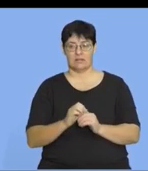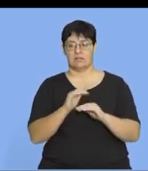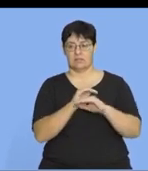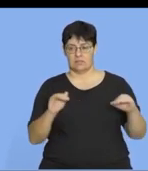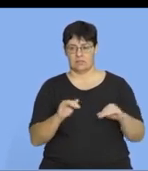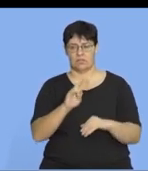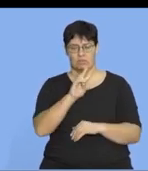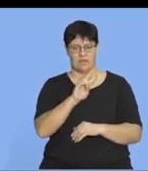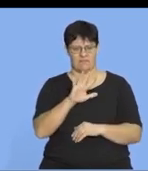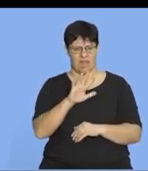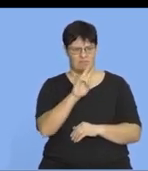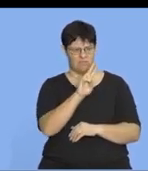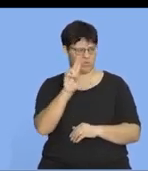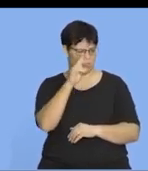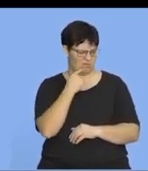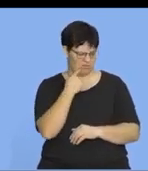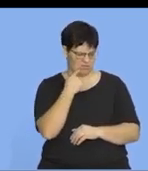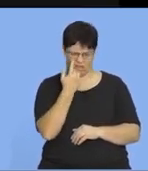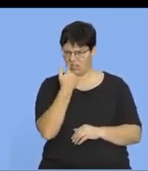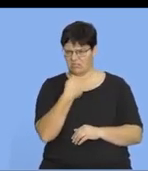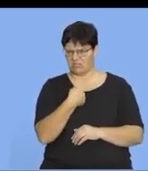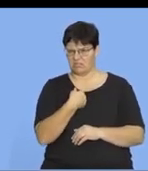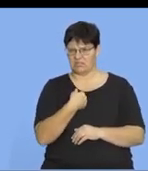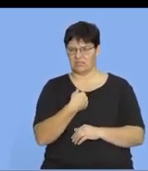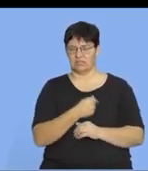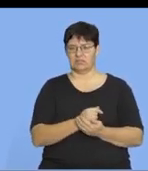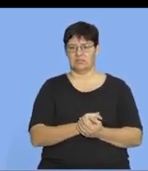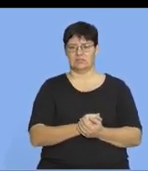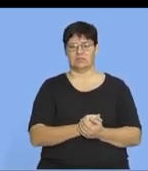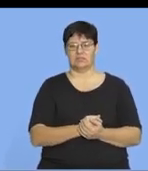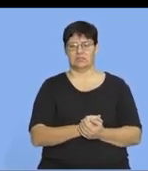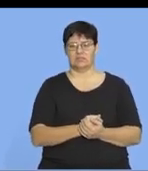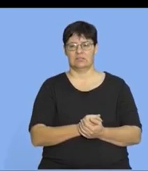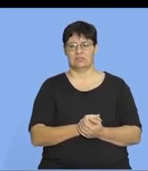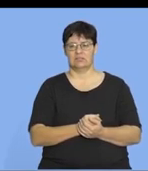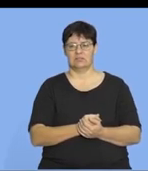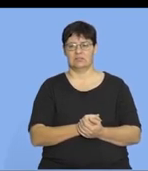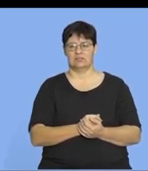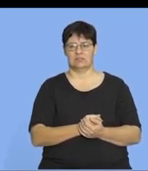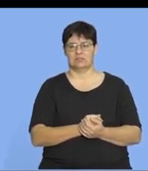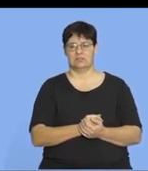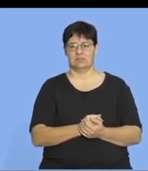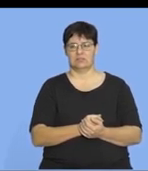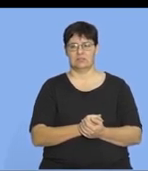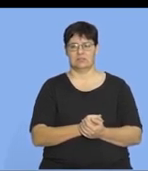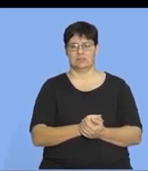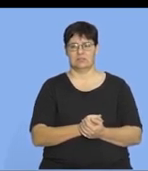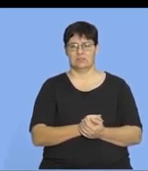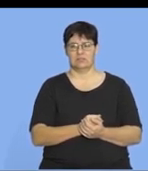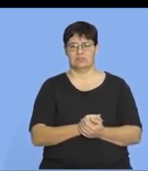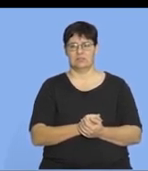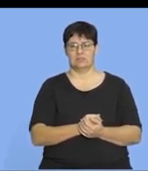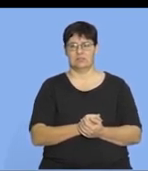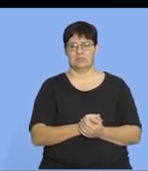25 squared. I can't do 25 squared in my head. So let's just quickly do that. 25